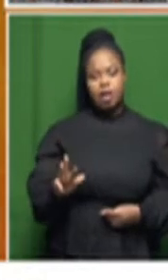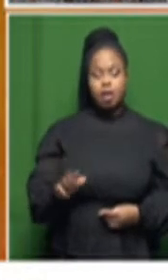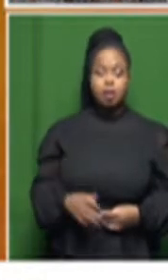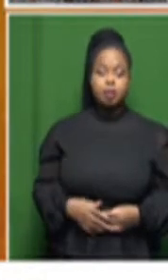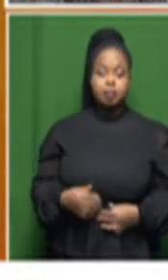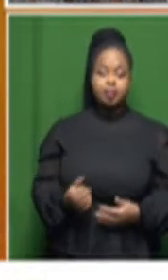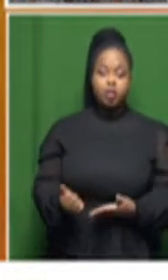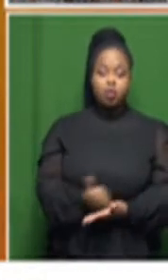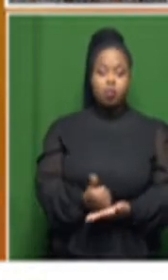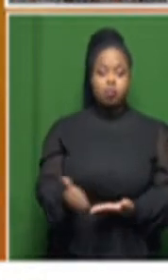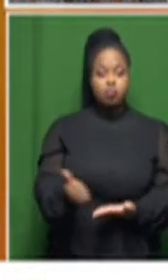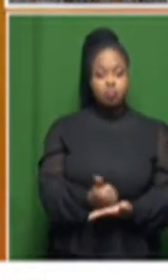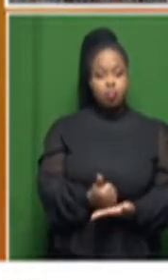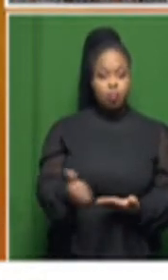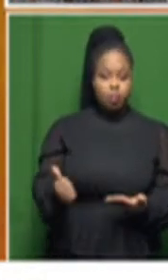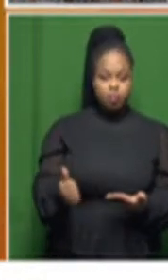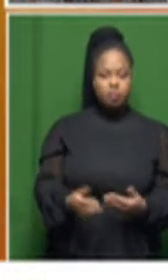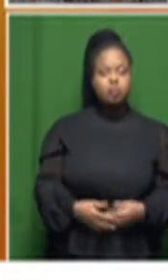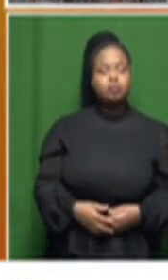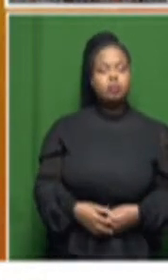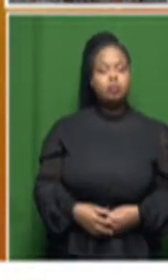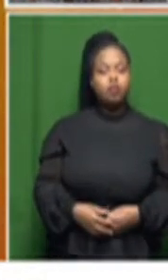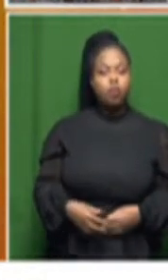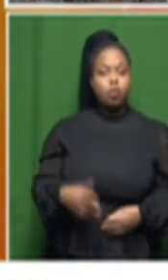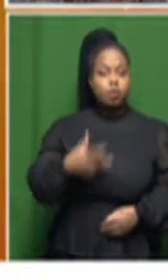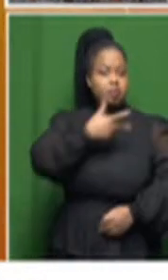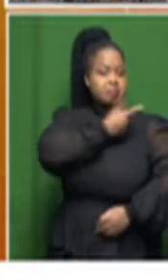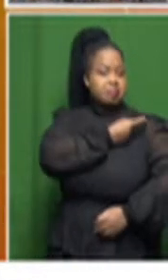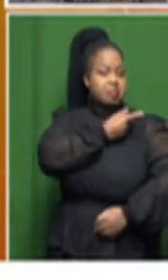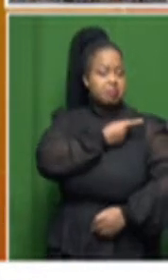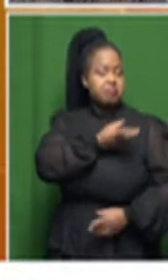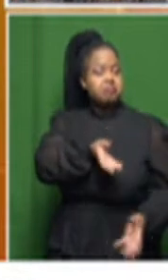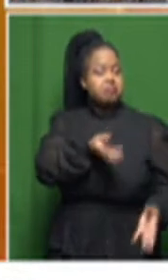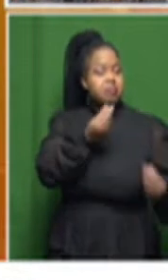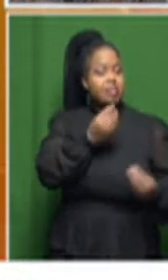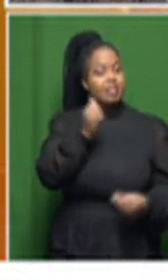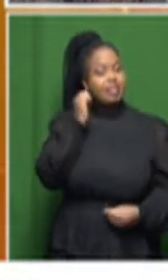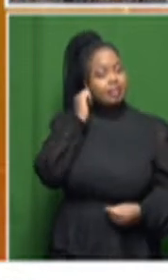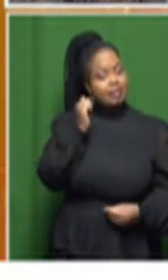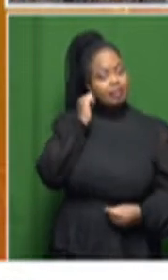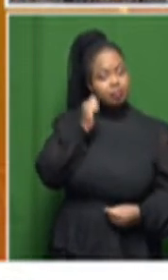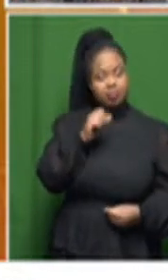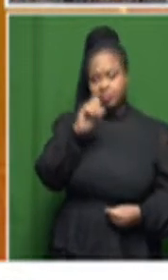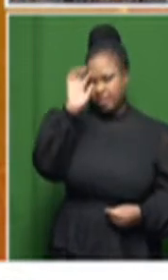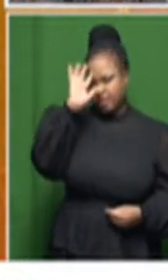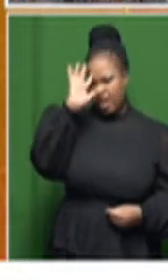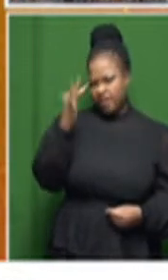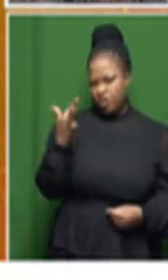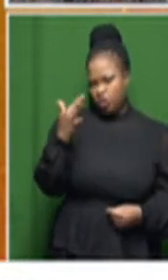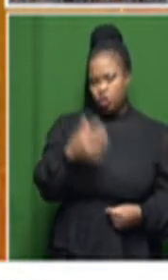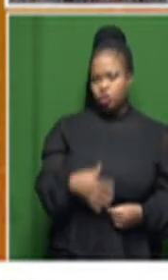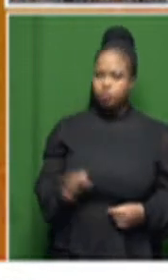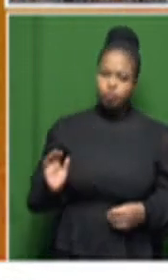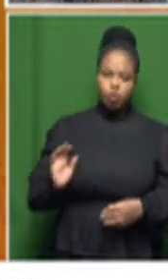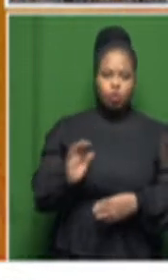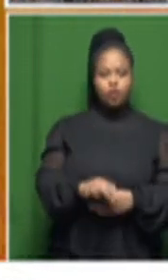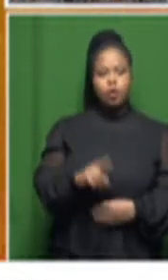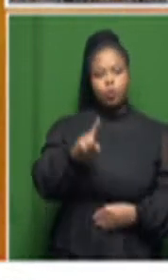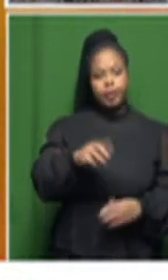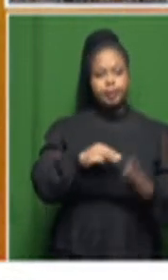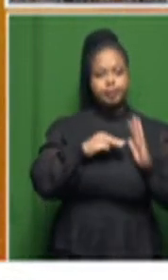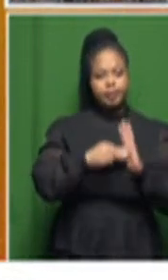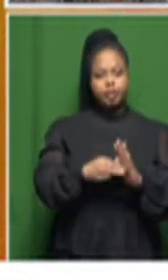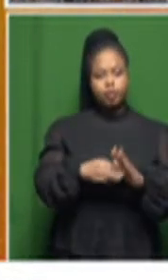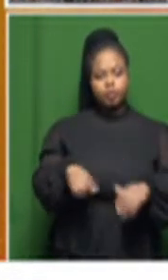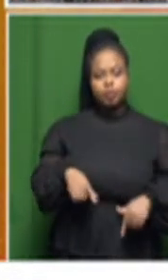the registry, the vaccines administered, as of yesterday, 5 o'clock, we had reached more than 1 million in